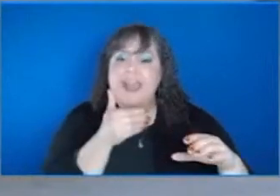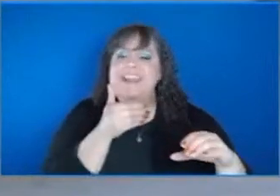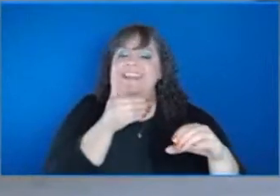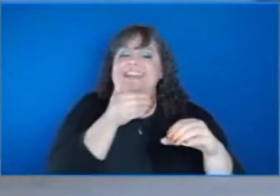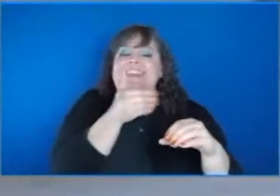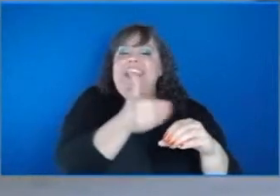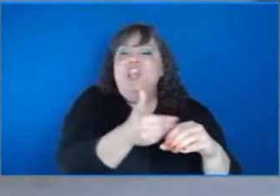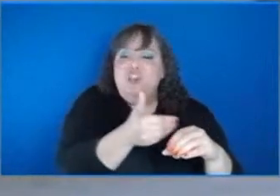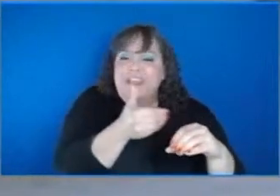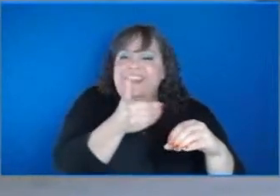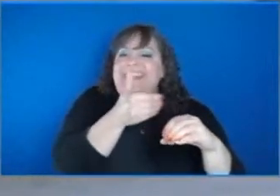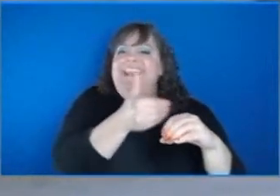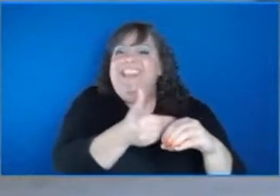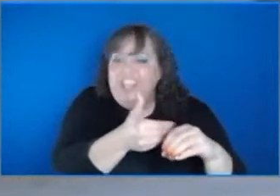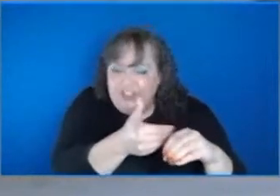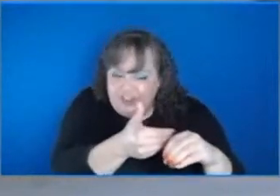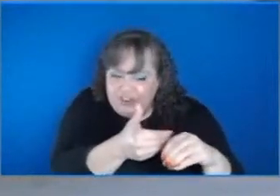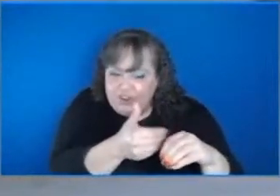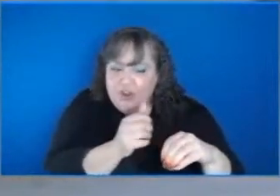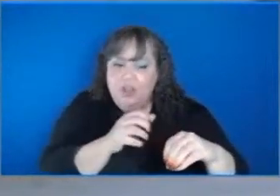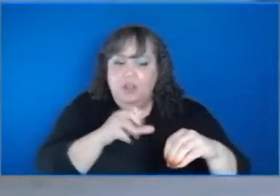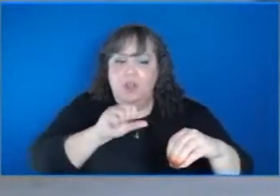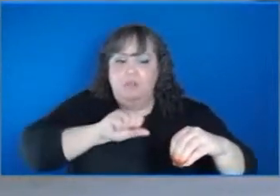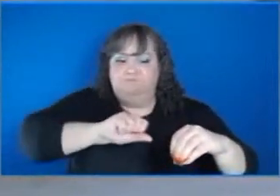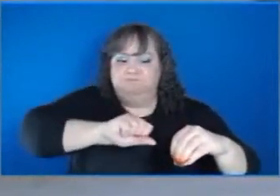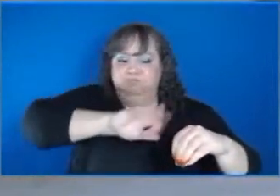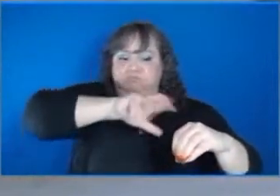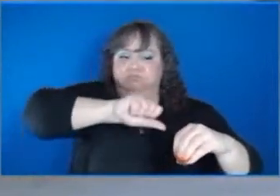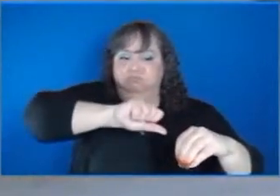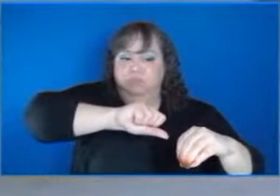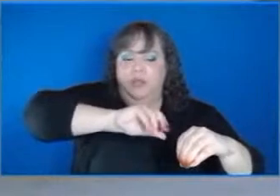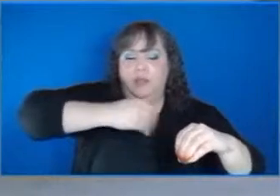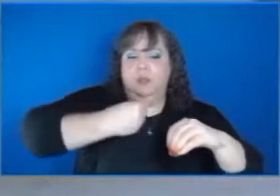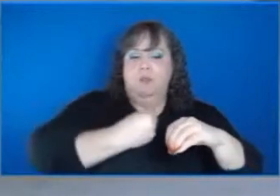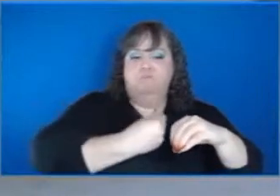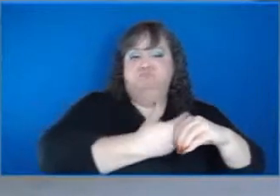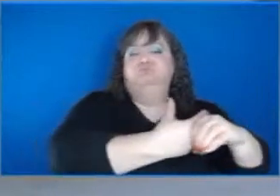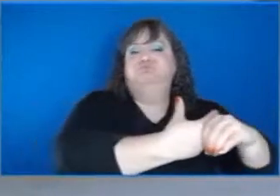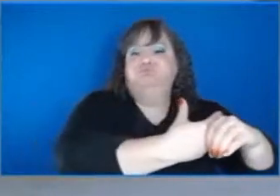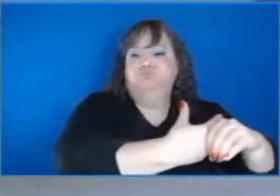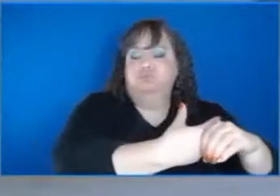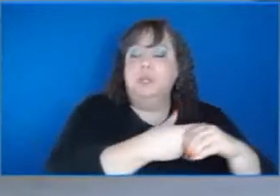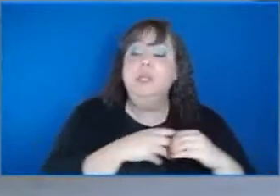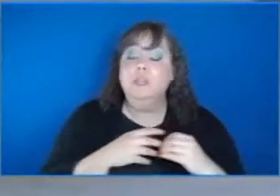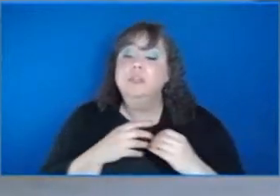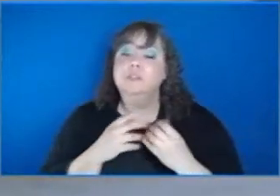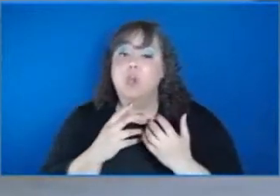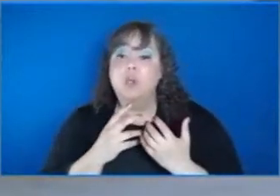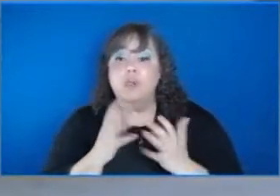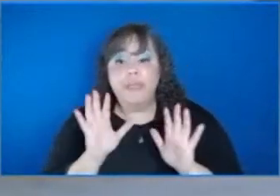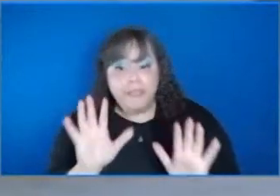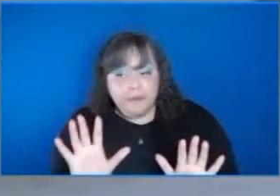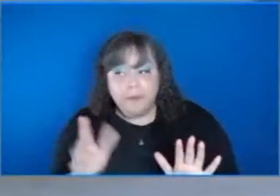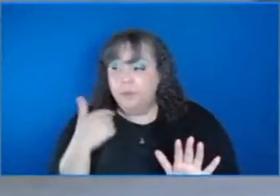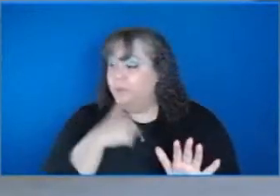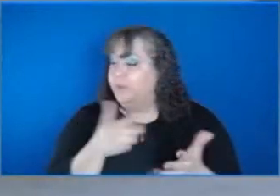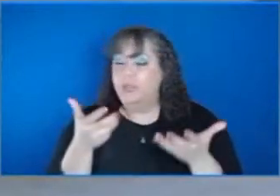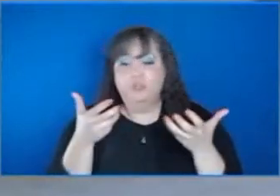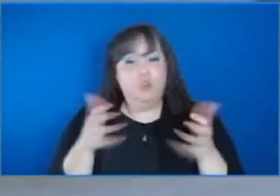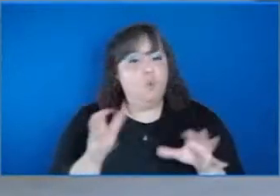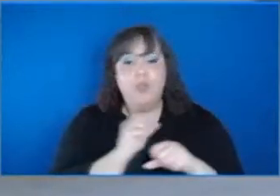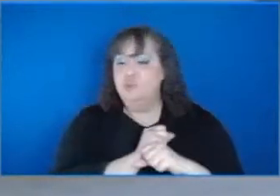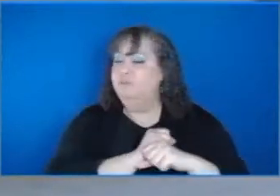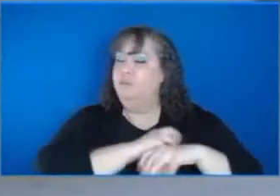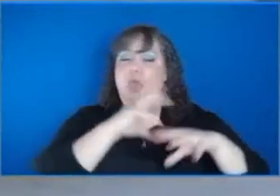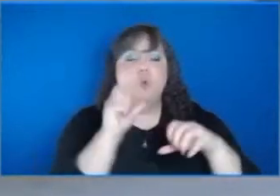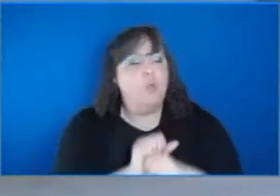asteroid to give it a bit of a push, a bit of a big force. And just for the record, we don't want to blow up an asteroid. Nor do we